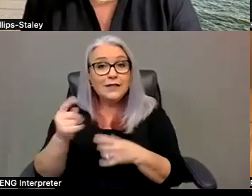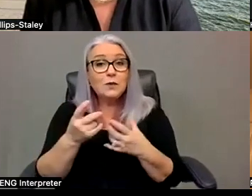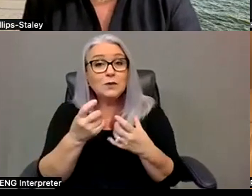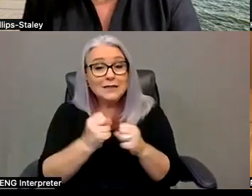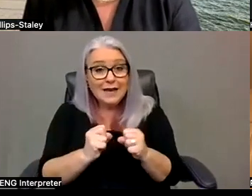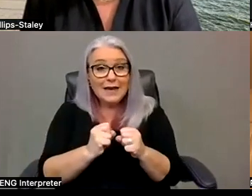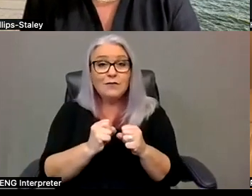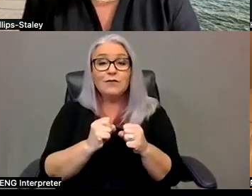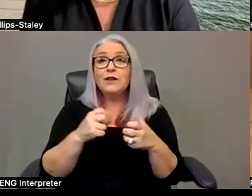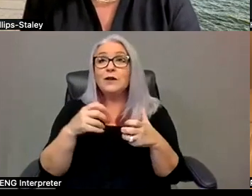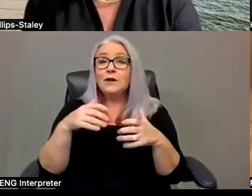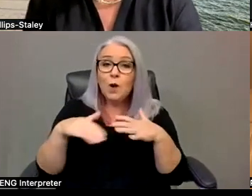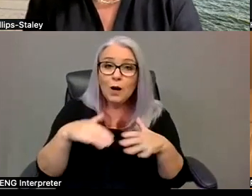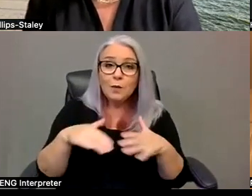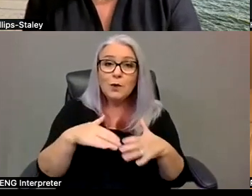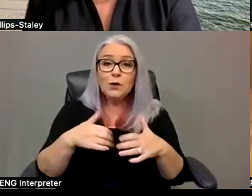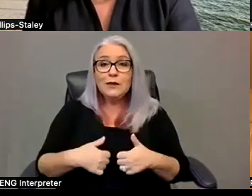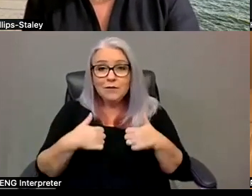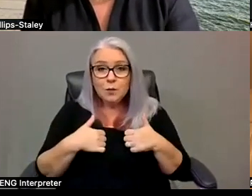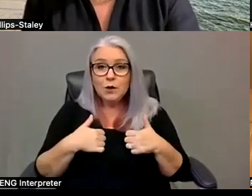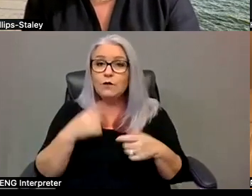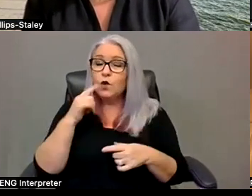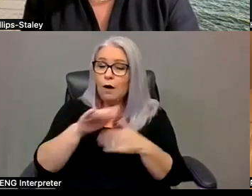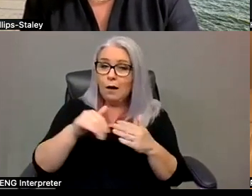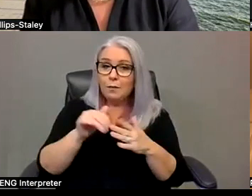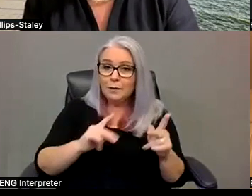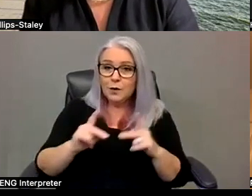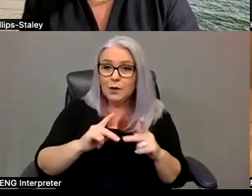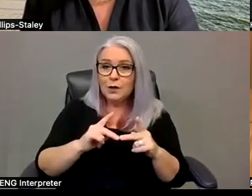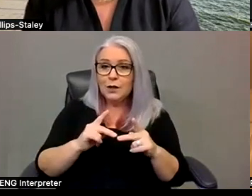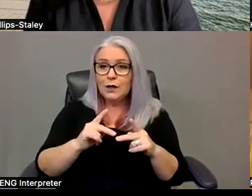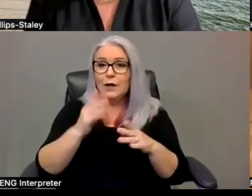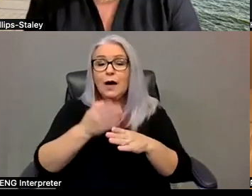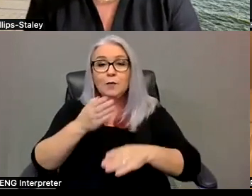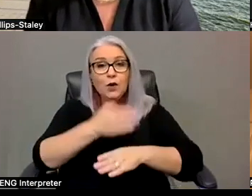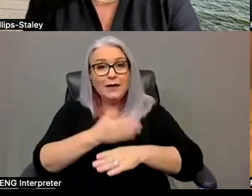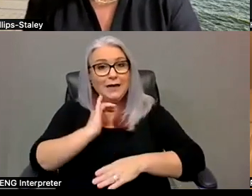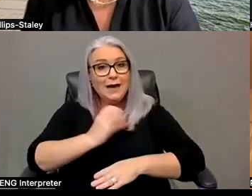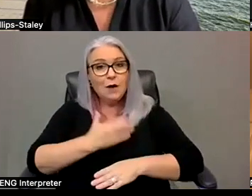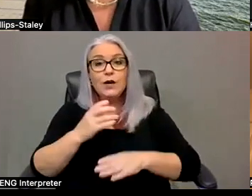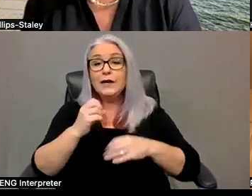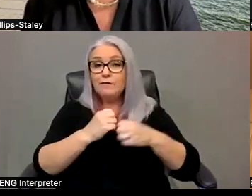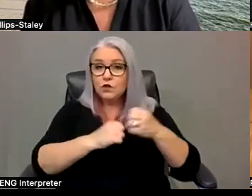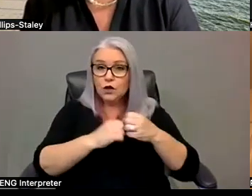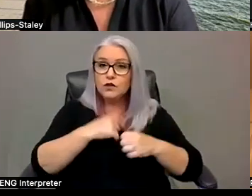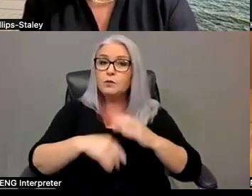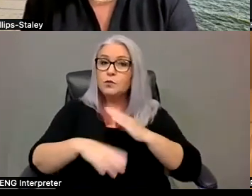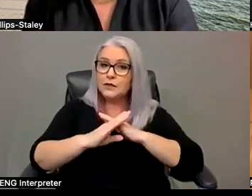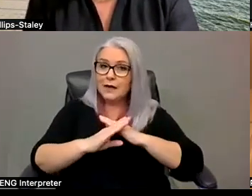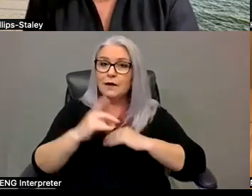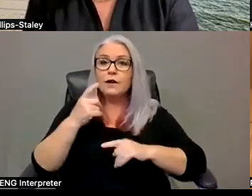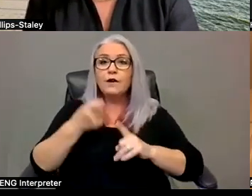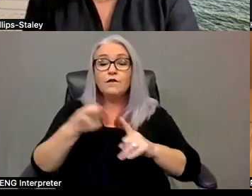and livable for all who call our village home. It means upgrading our aging infrastructure to protect ourselves and our properties from extreme